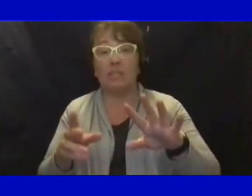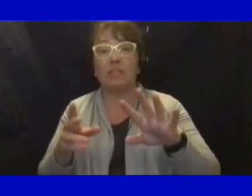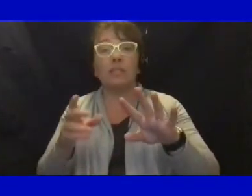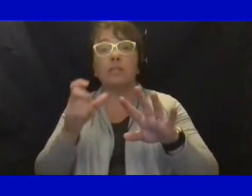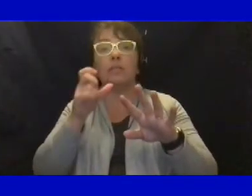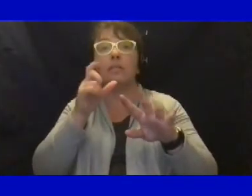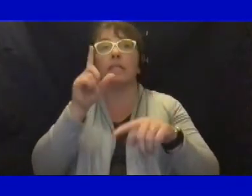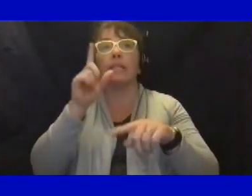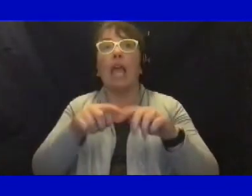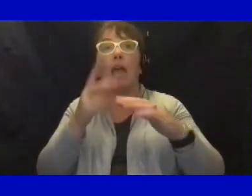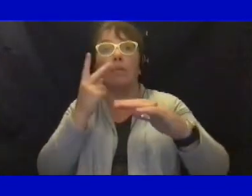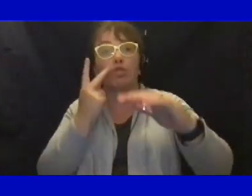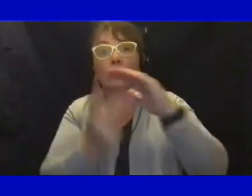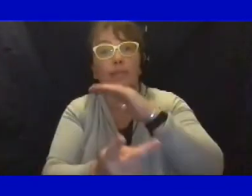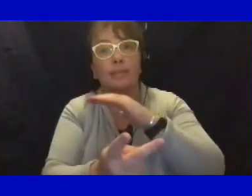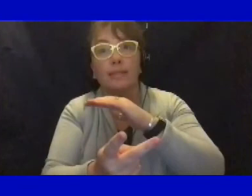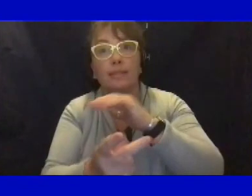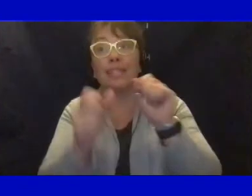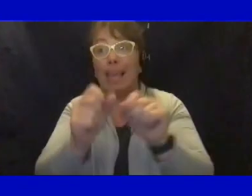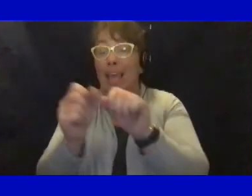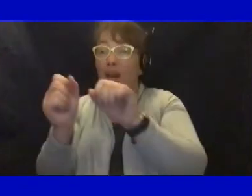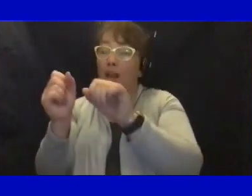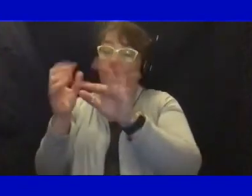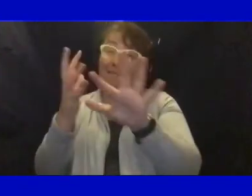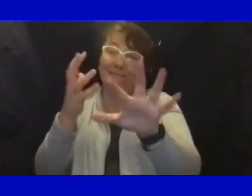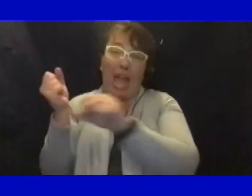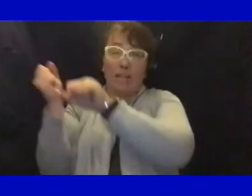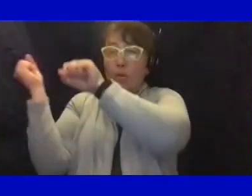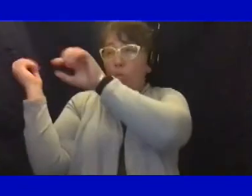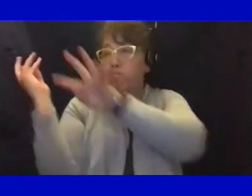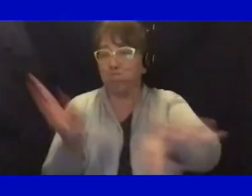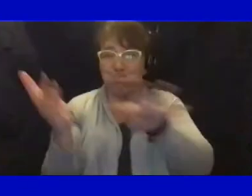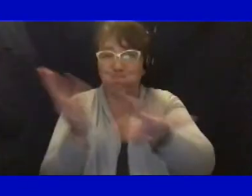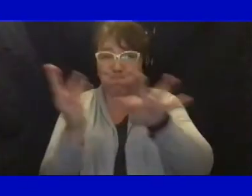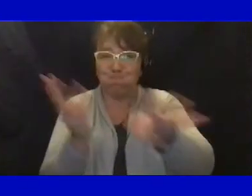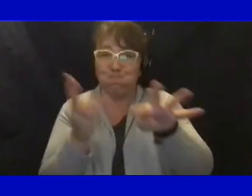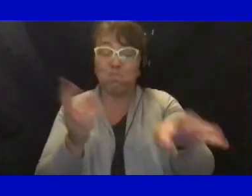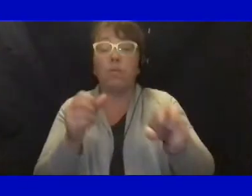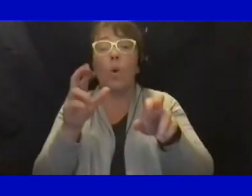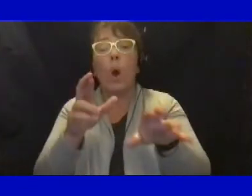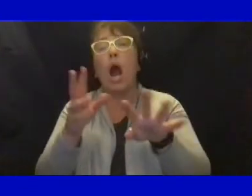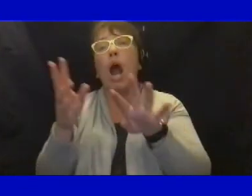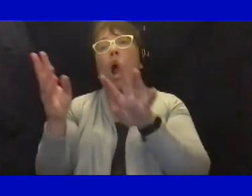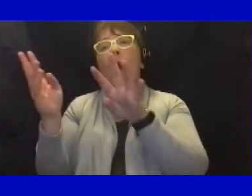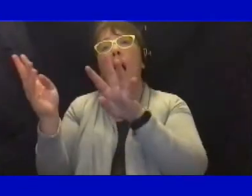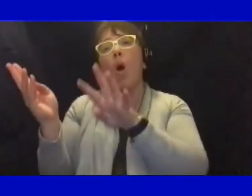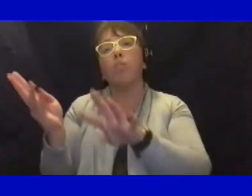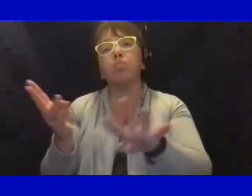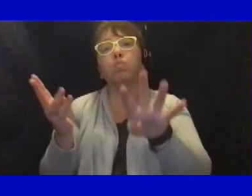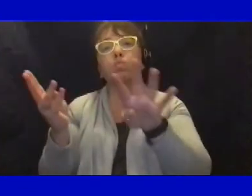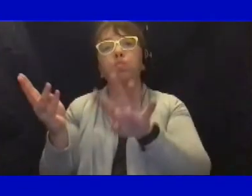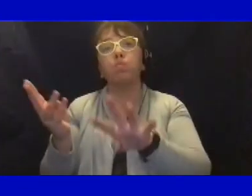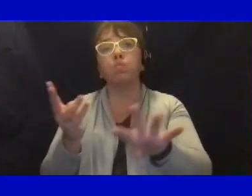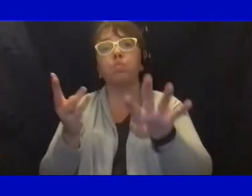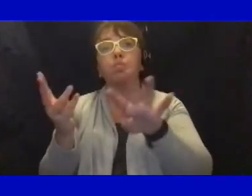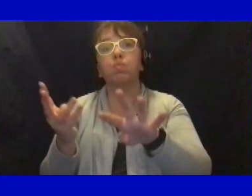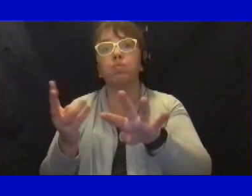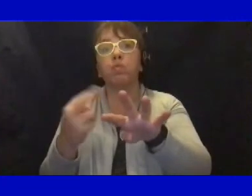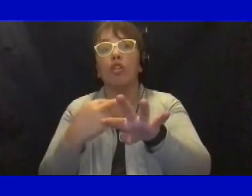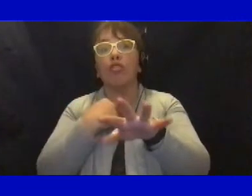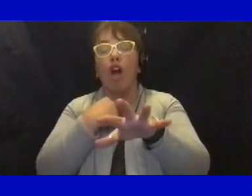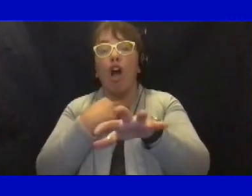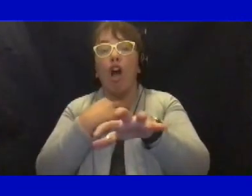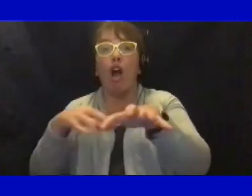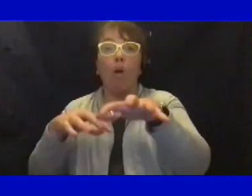down fast, like Jason described and showed, and can also come down slow, get clogged, buckle up, spill over, and